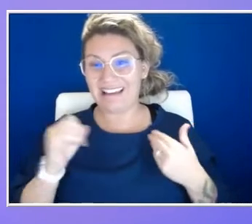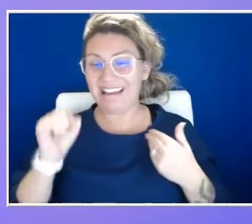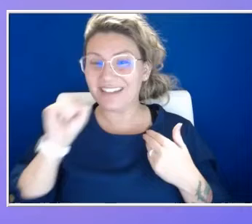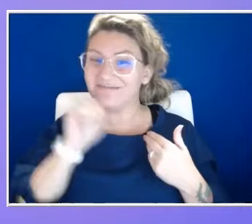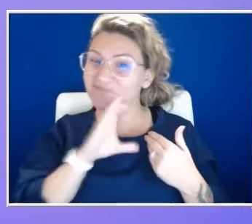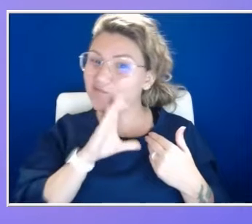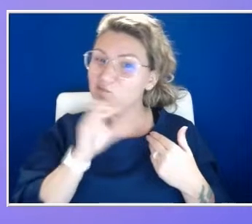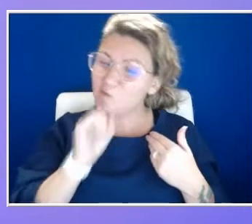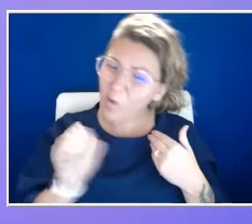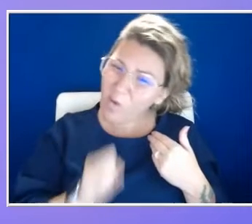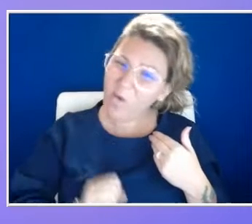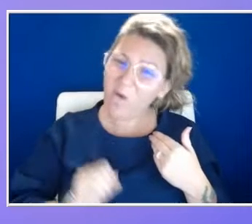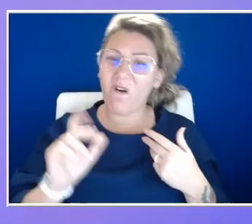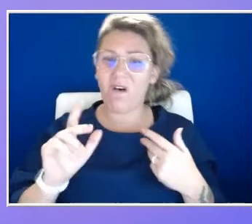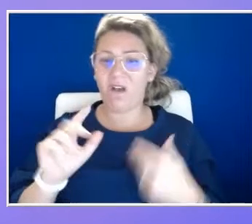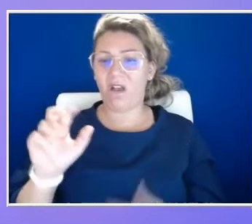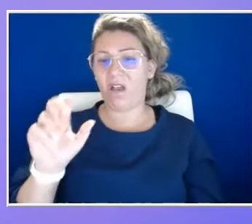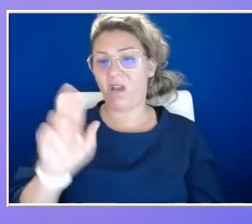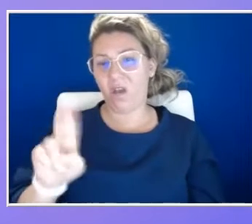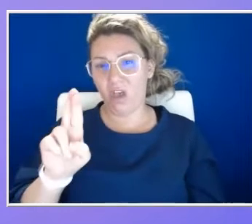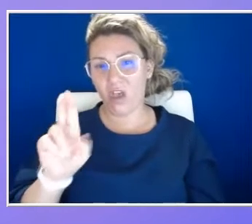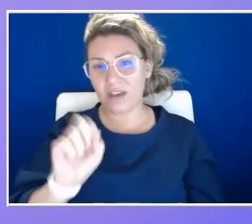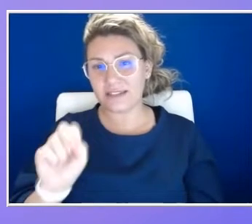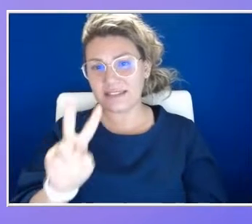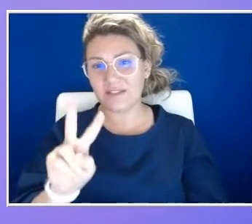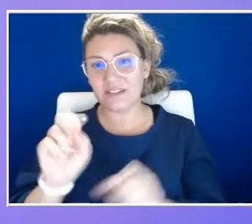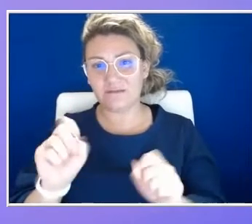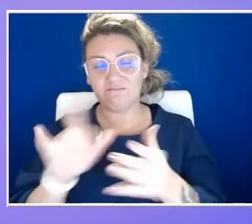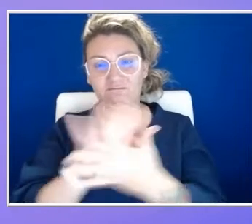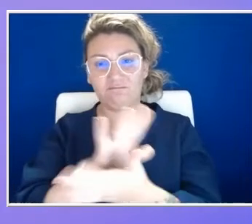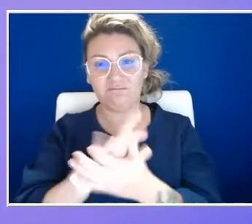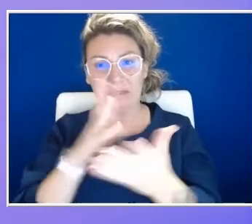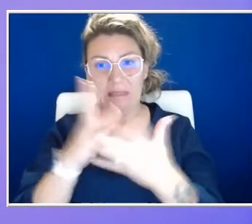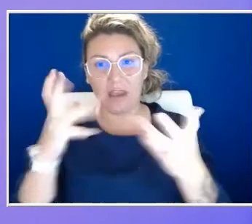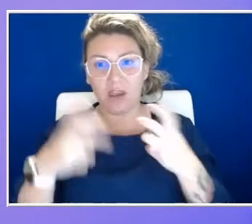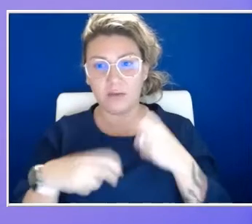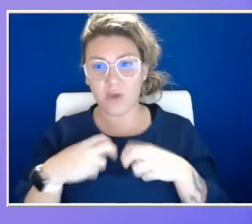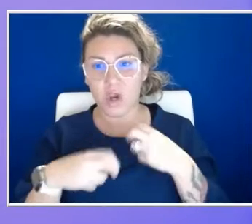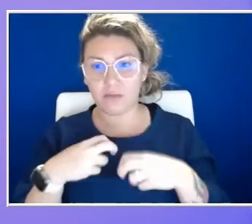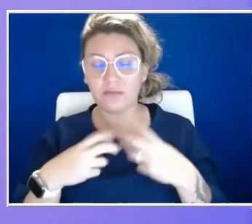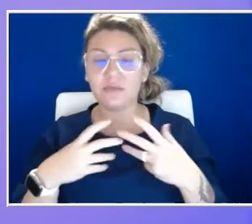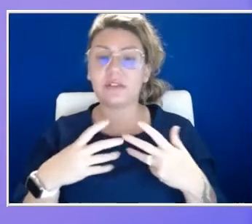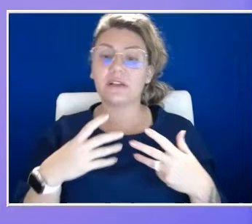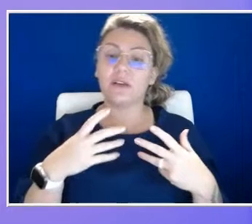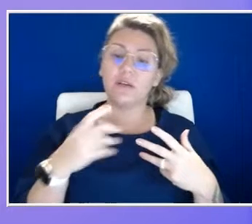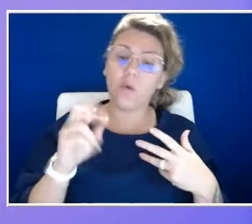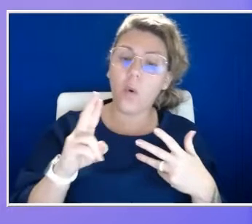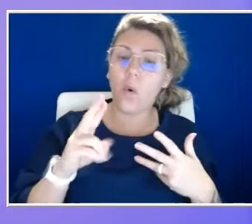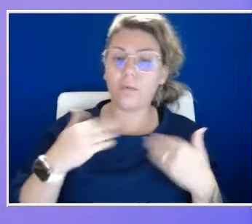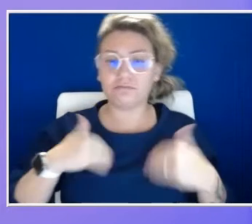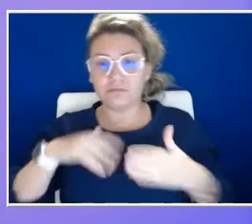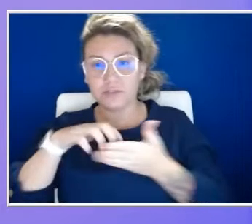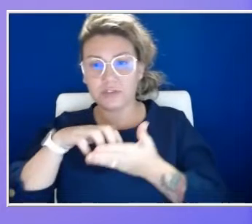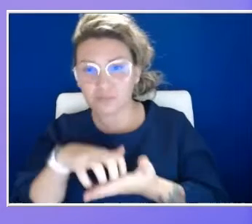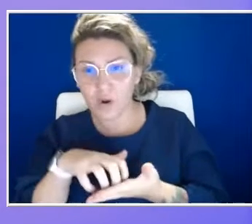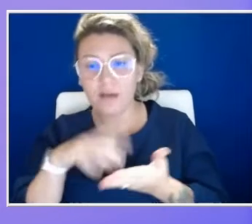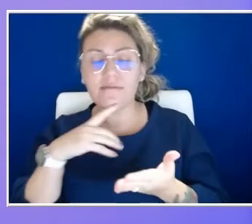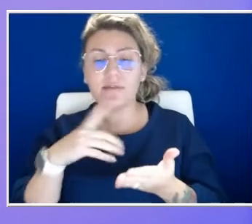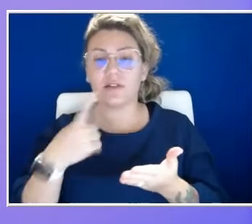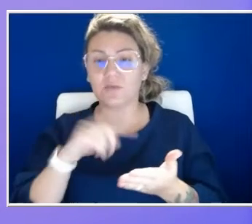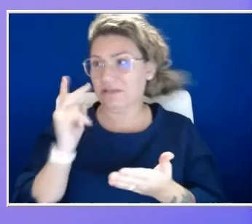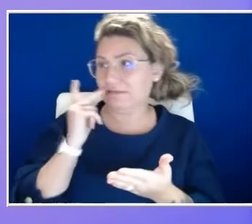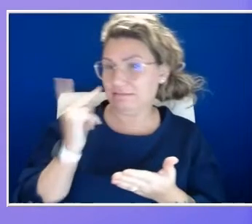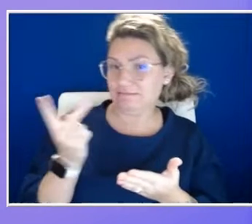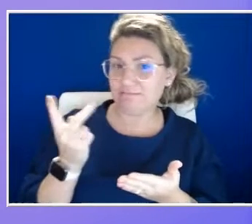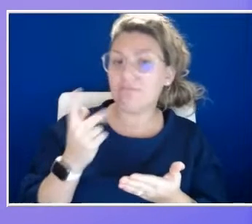RSV can cause a lot of problems. We know that. Or if you are immunosuppressed as well, we do see that. Me and my partners do see that